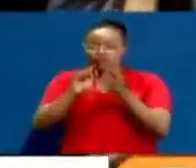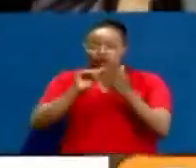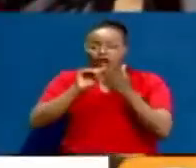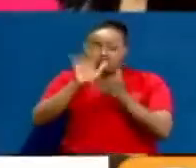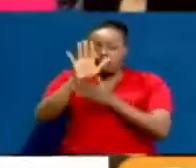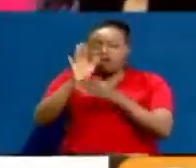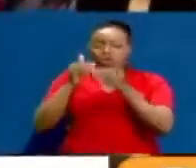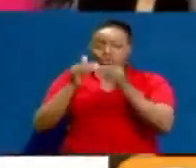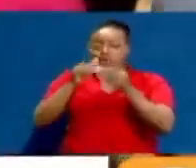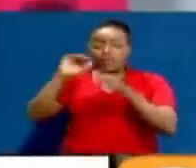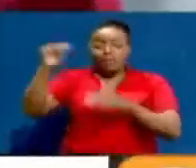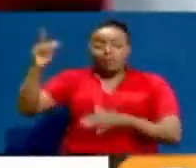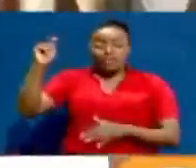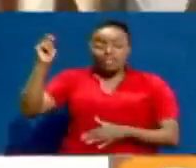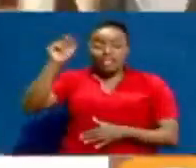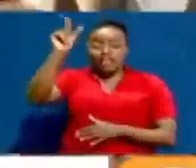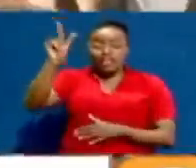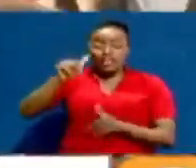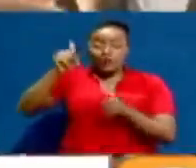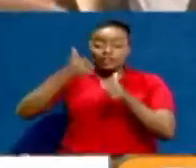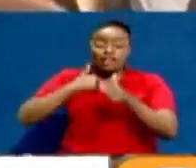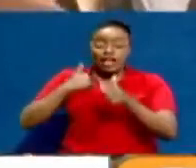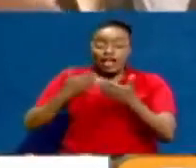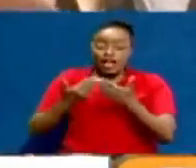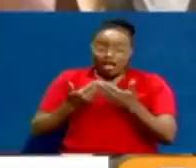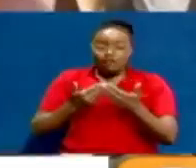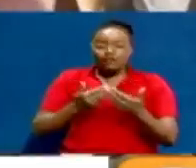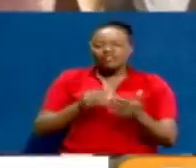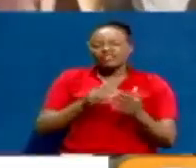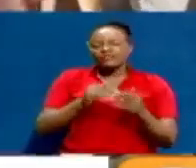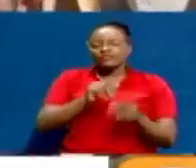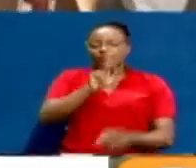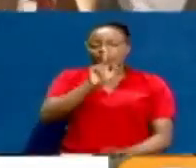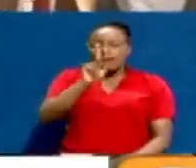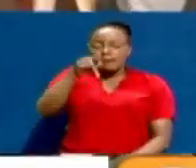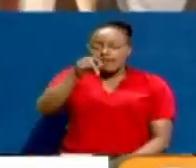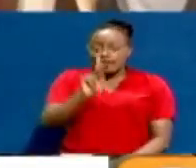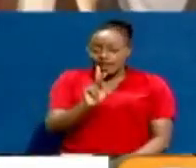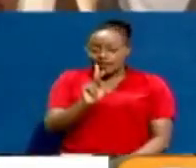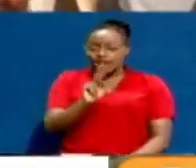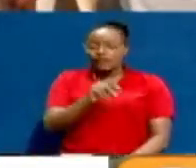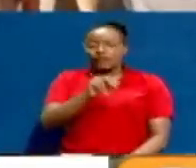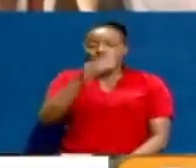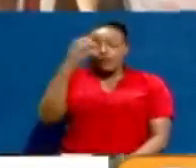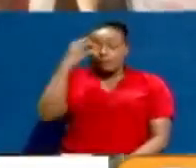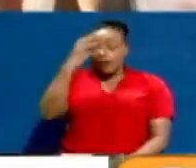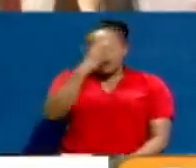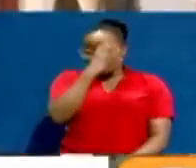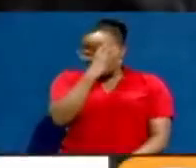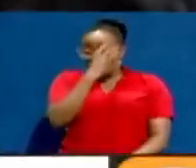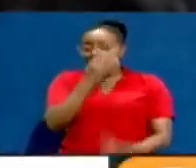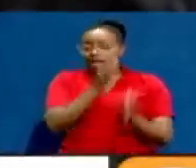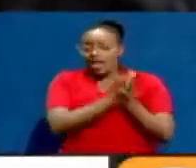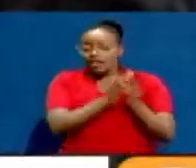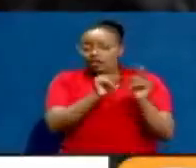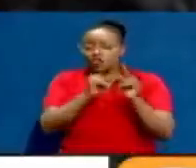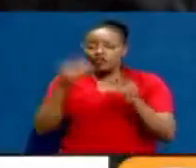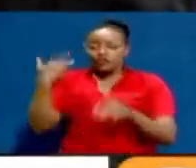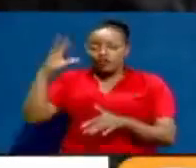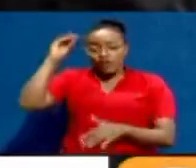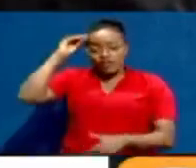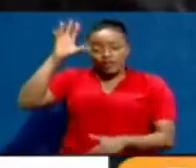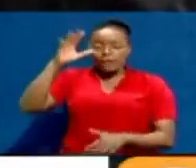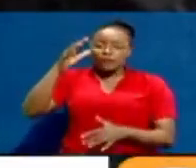fault lines in the mountain that already has former Gatanga lawmaker Peter Kenneth, na Kenya leader Martha Karua, former